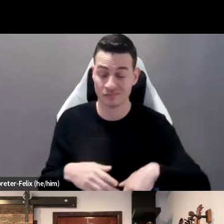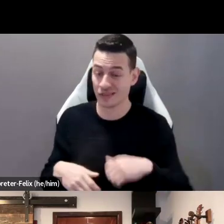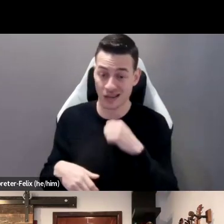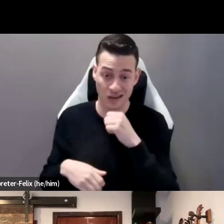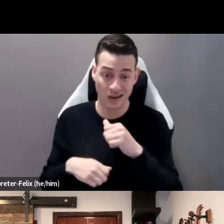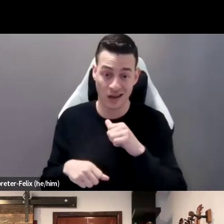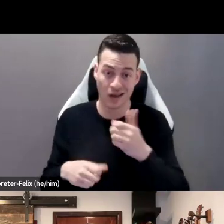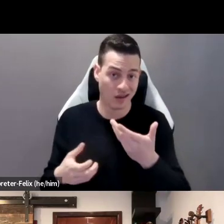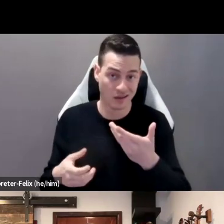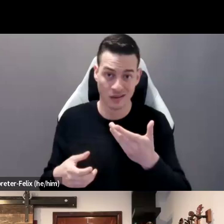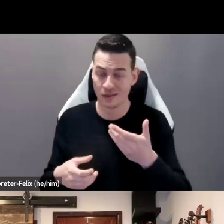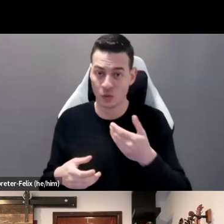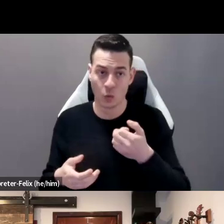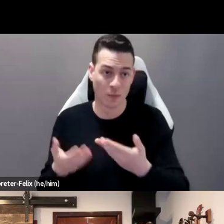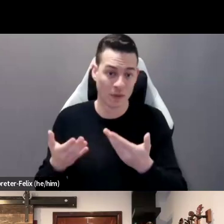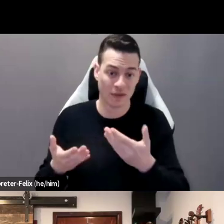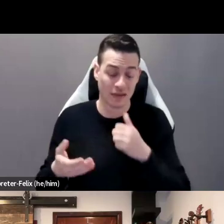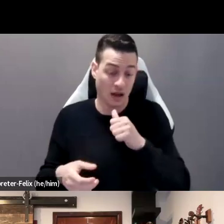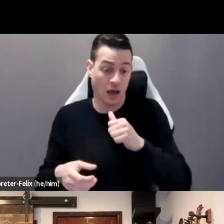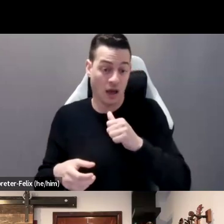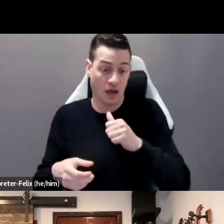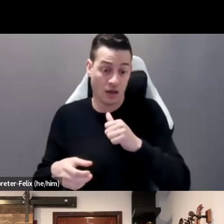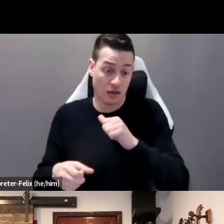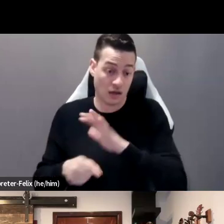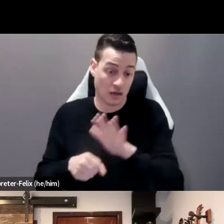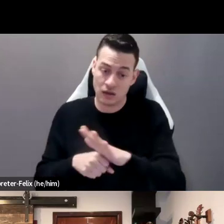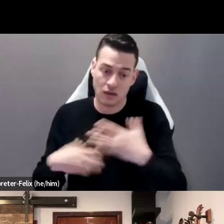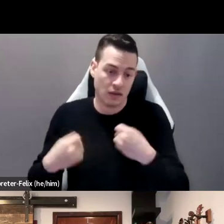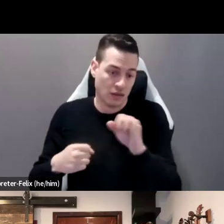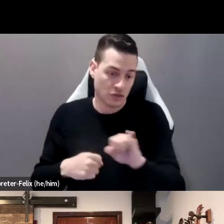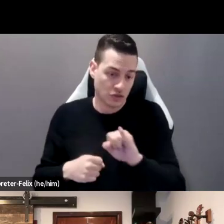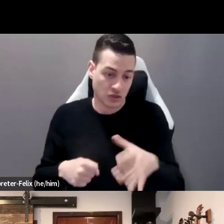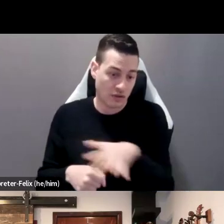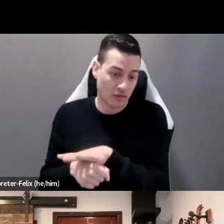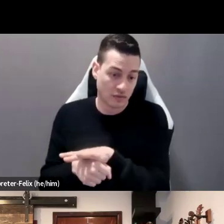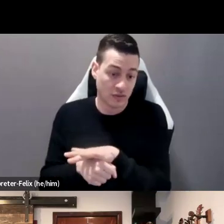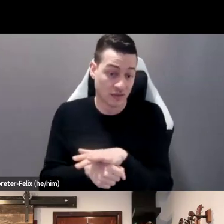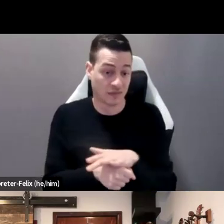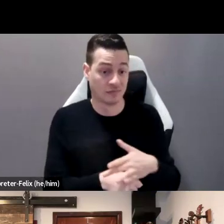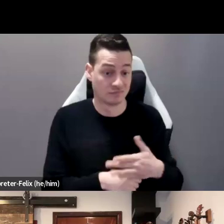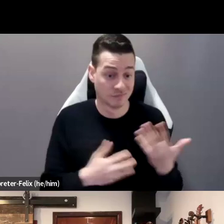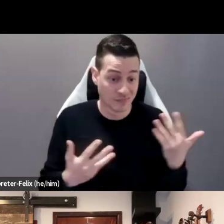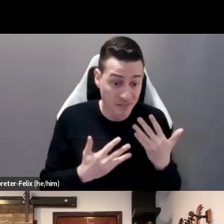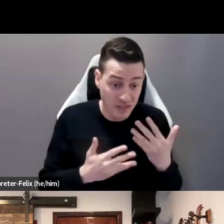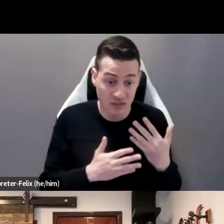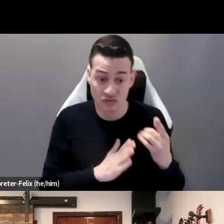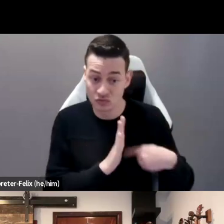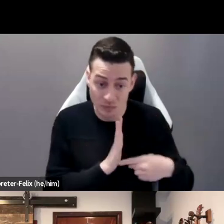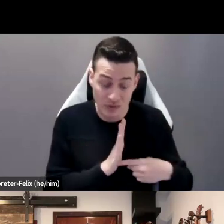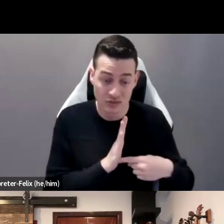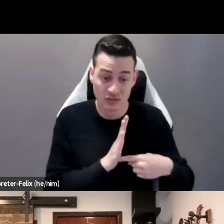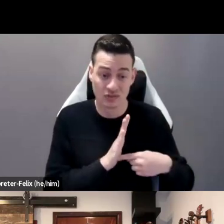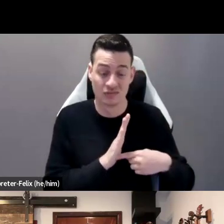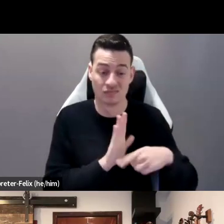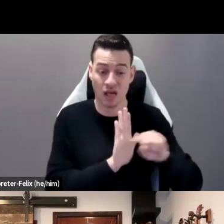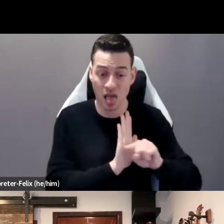coverage, fear of discrimination or stigma, and lack of specific services, and